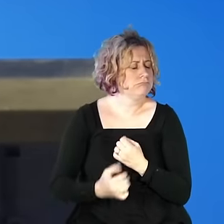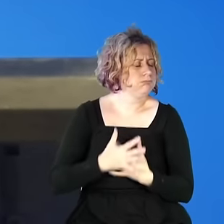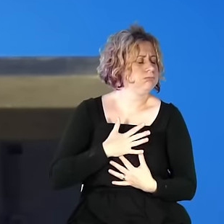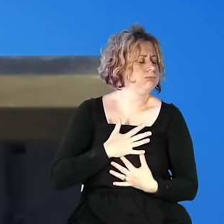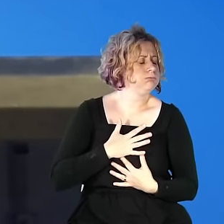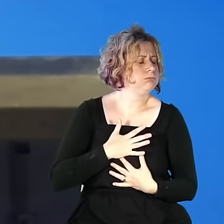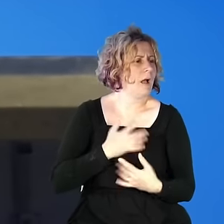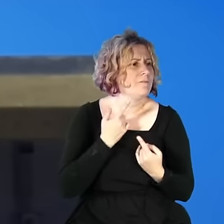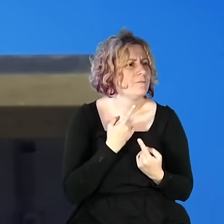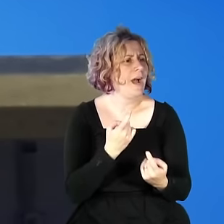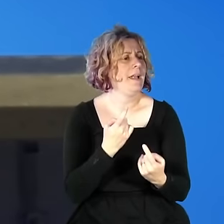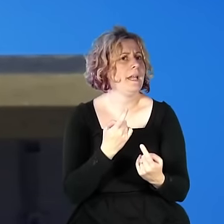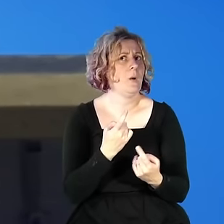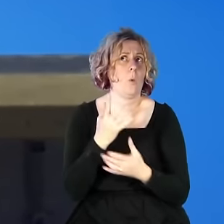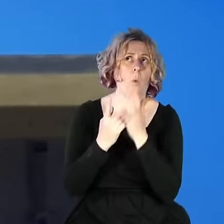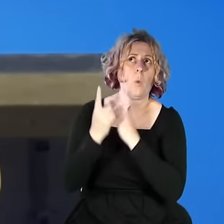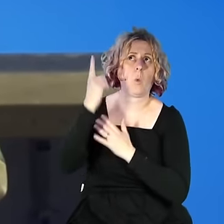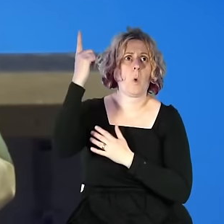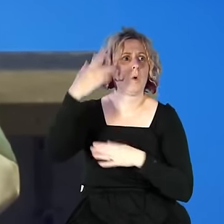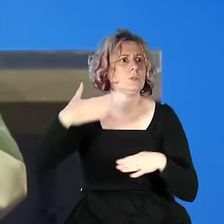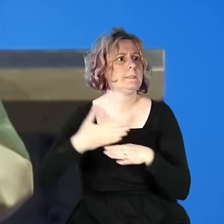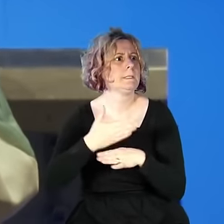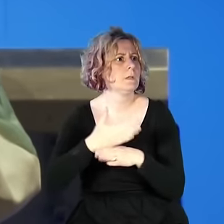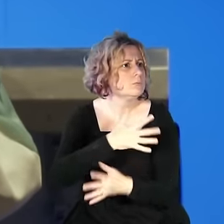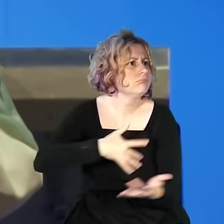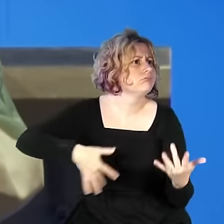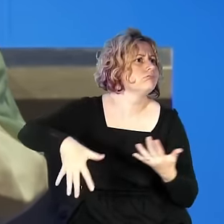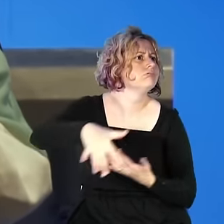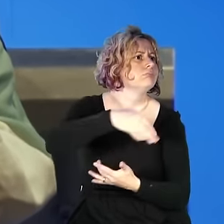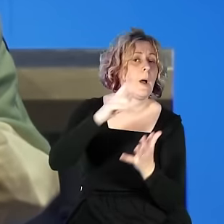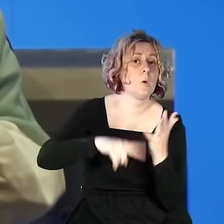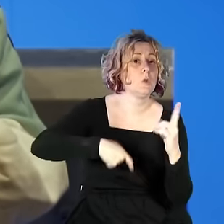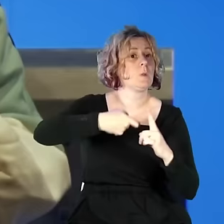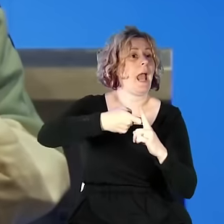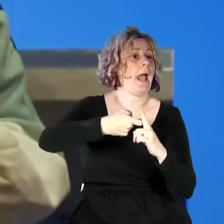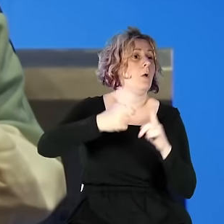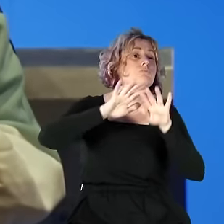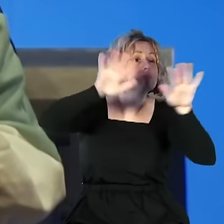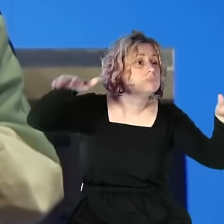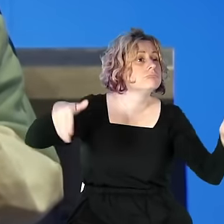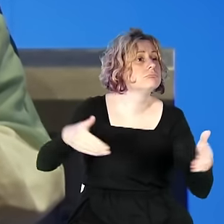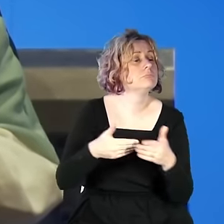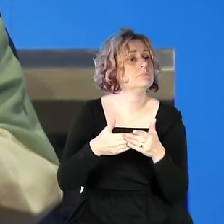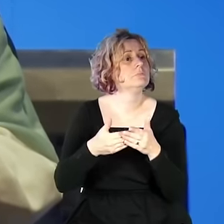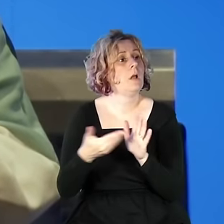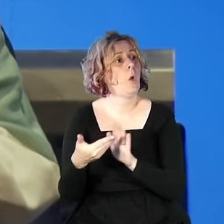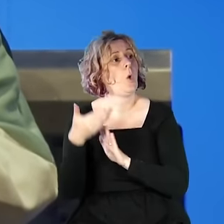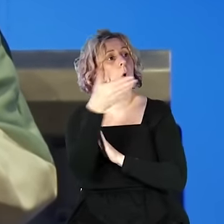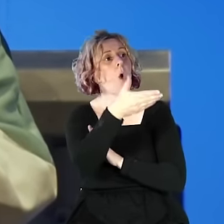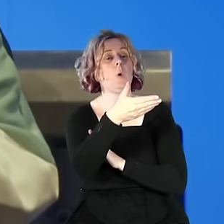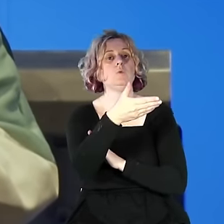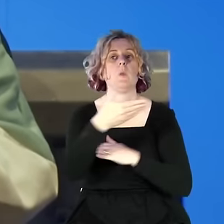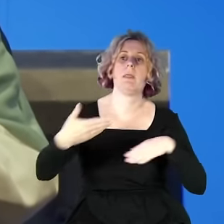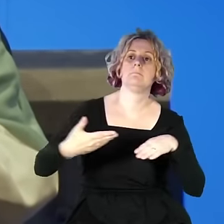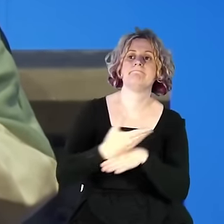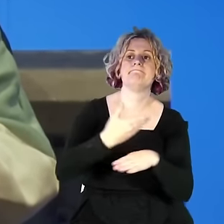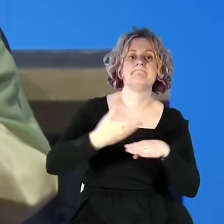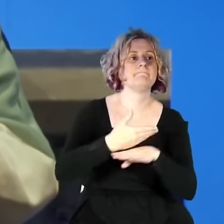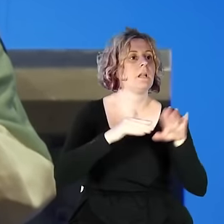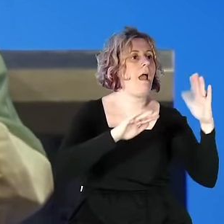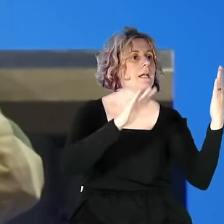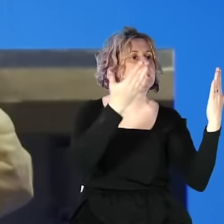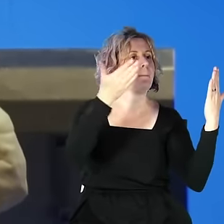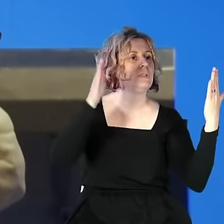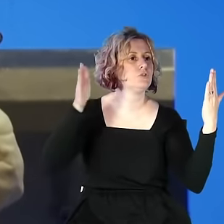is at work in the UK and beyond, then head over to the amazing mission exhibition to